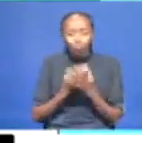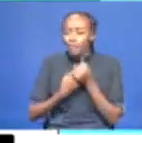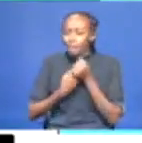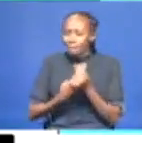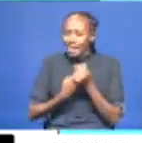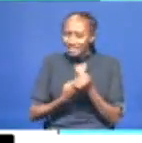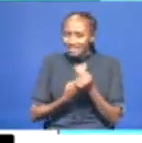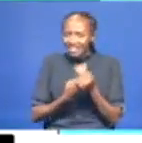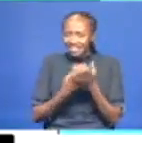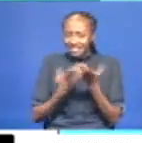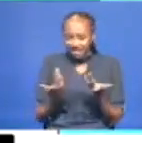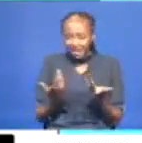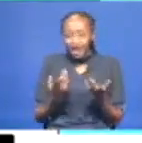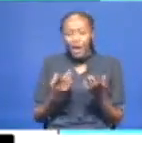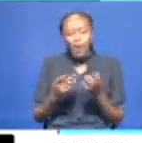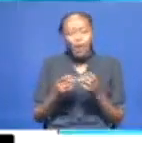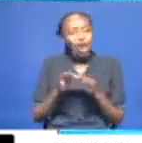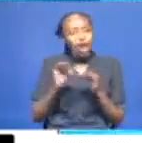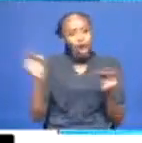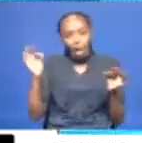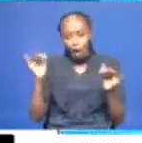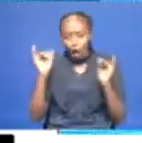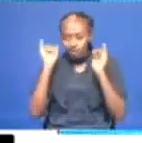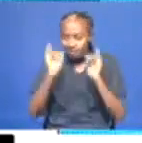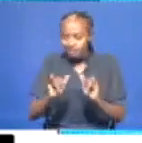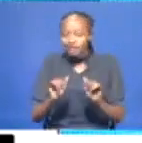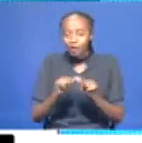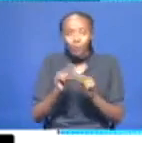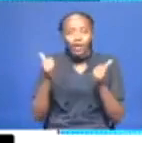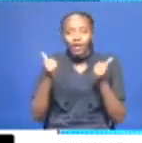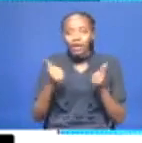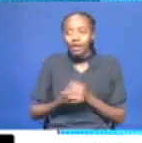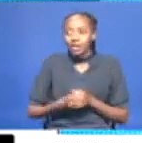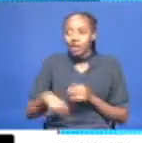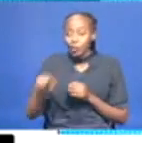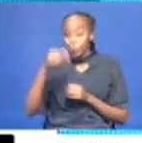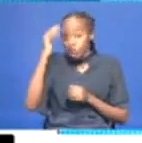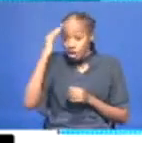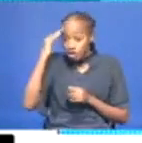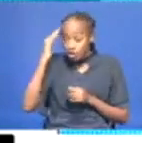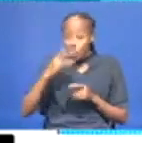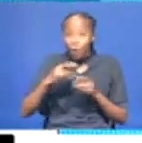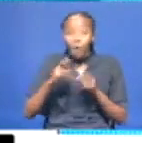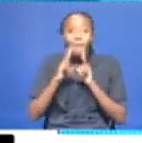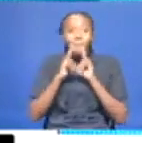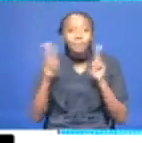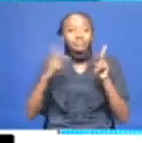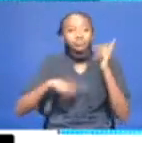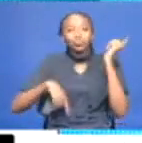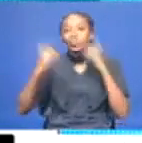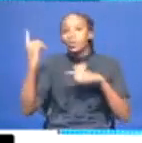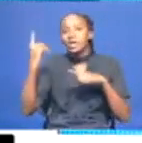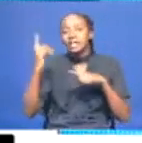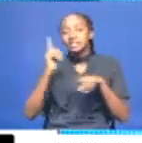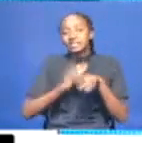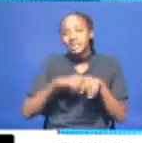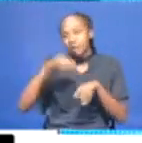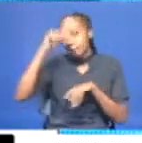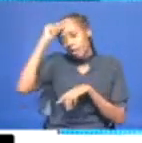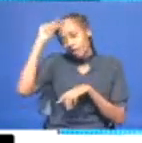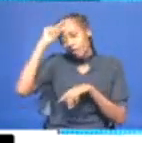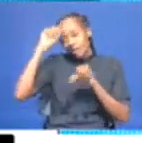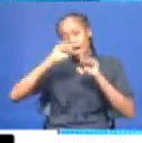real partnerships that are long lasting are forged. We know that peace is won when governments and society join forces